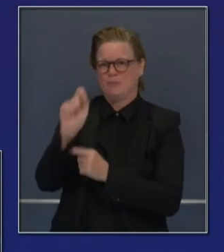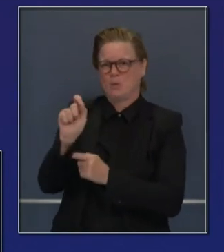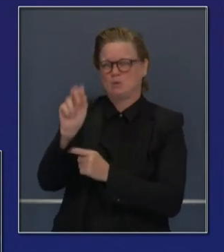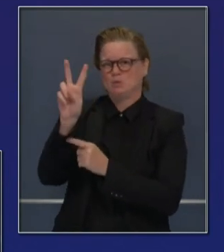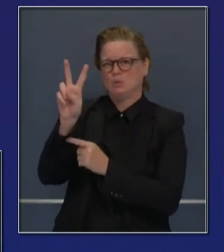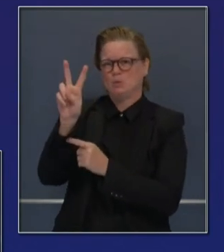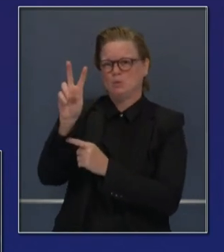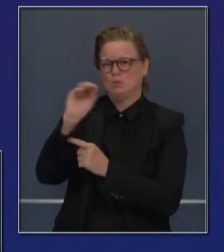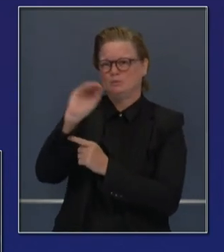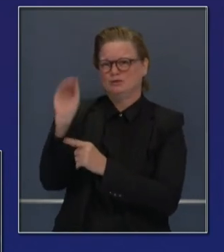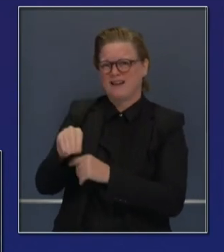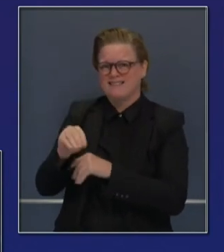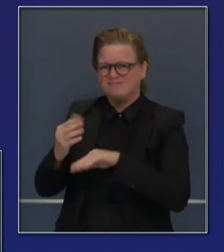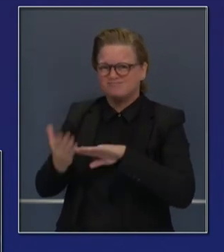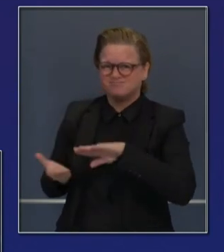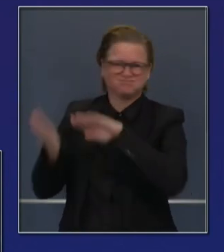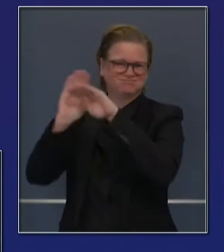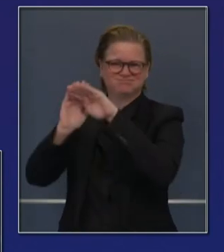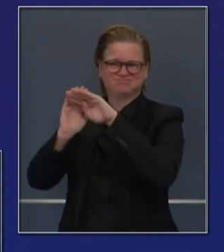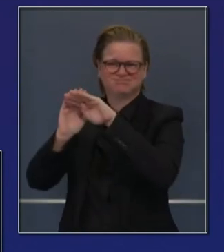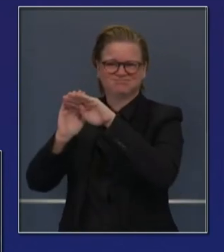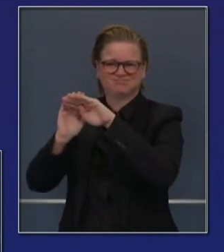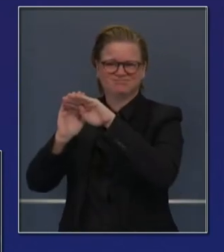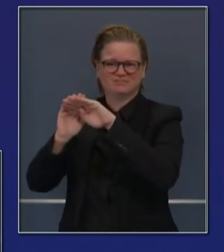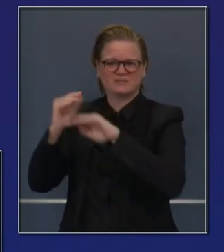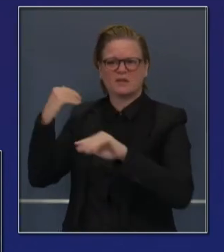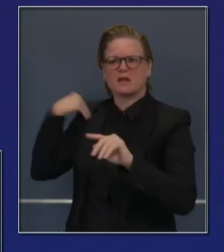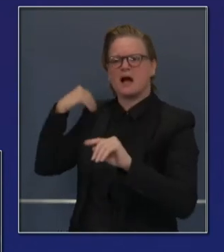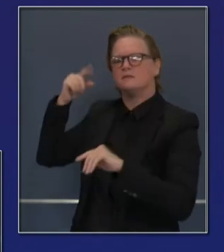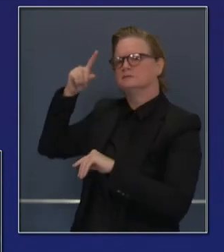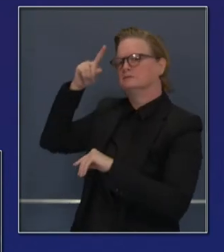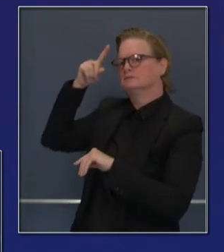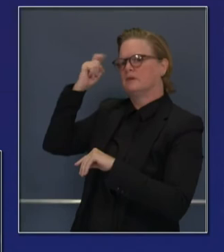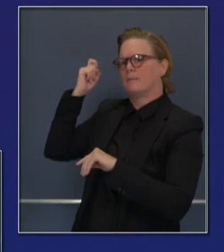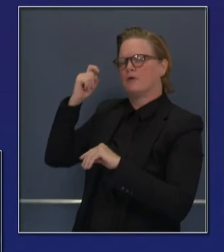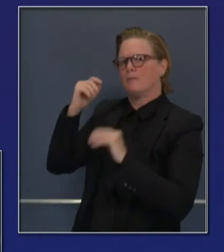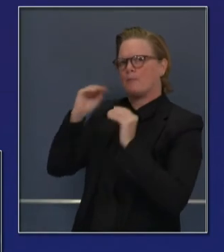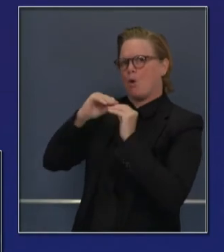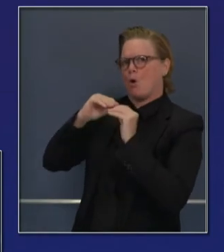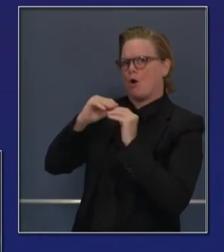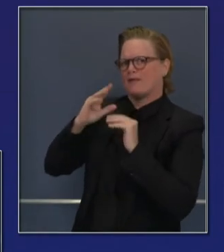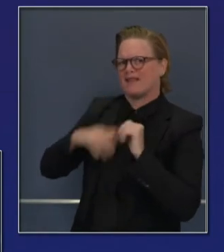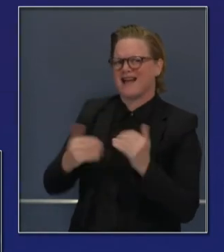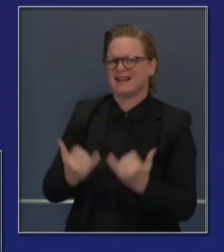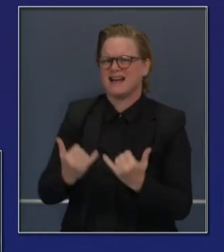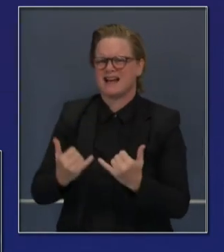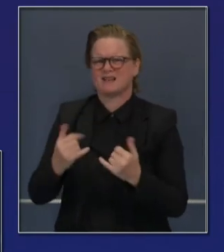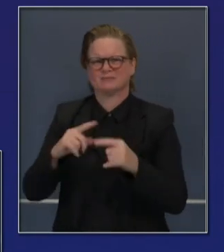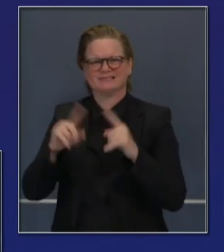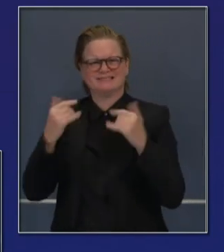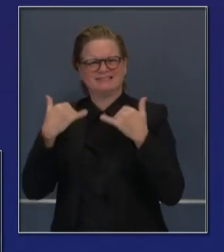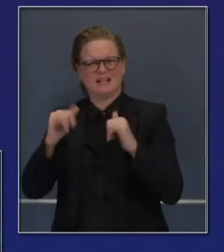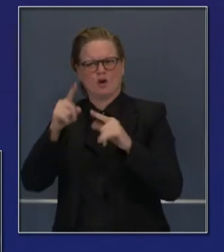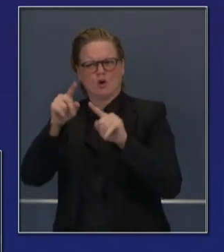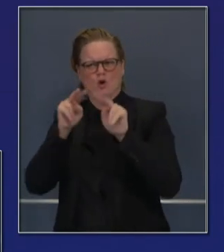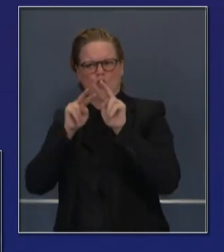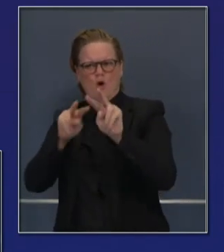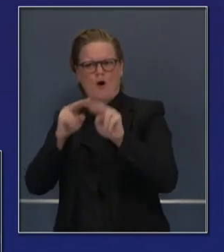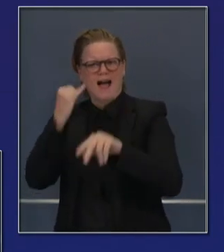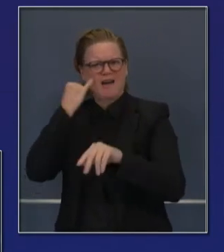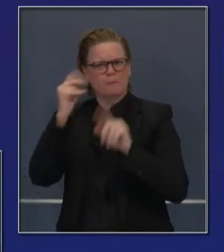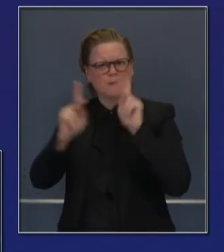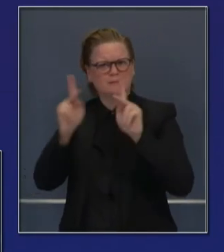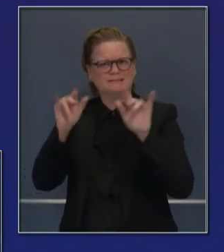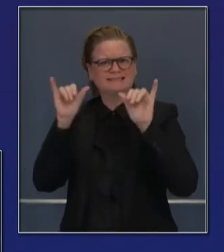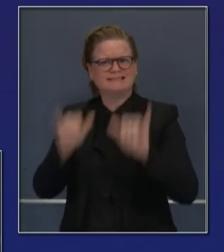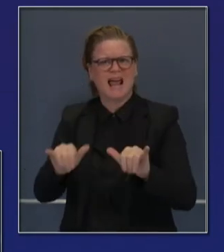has seen, but the projected rate of increase is at a level that we haven't seen. And so you're correct to refer